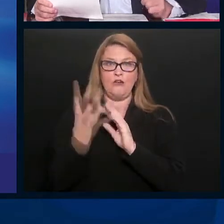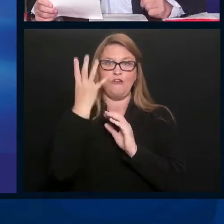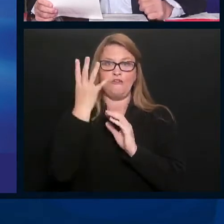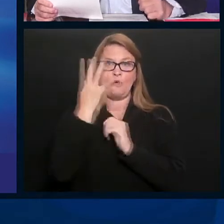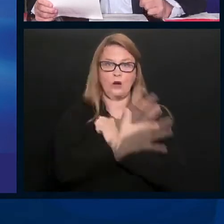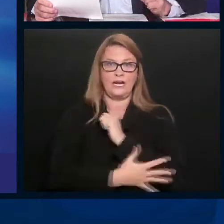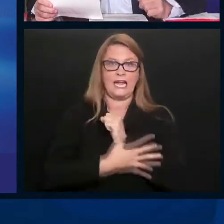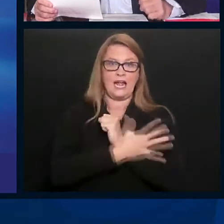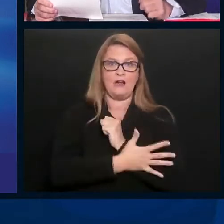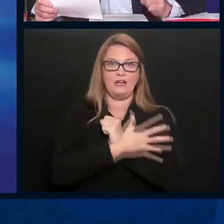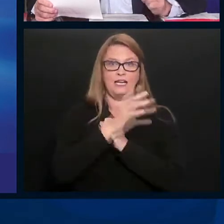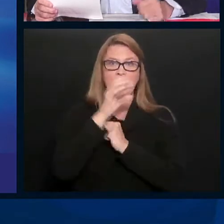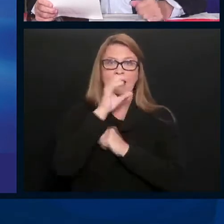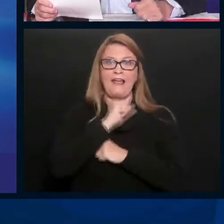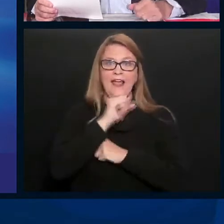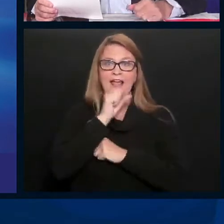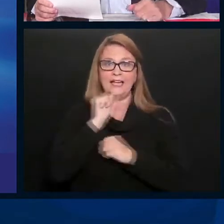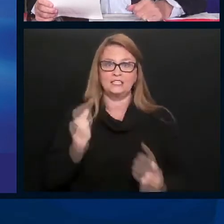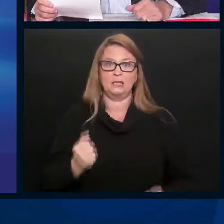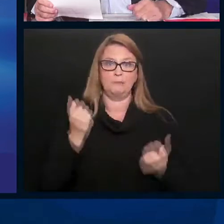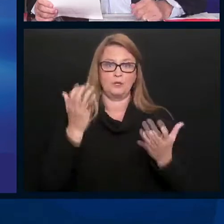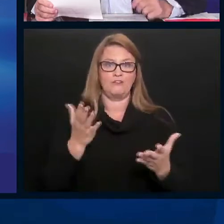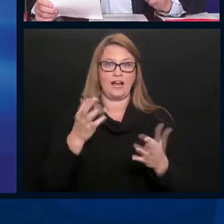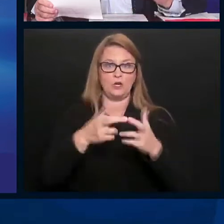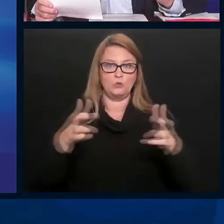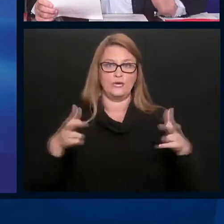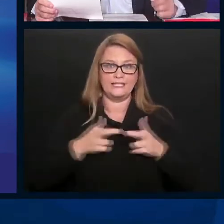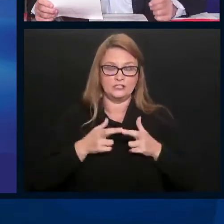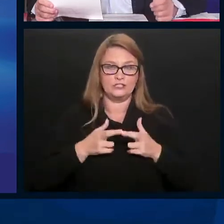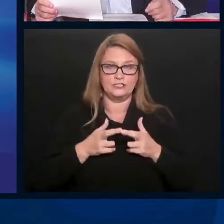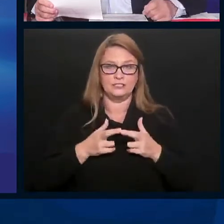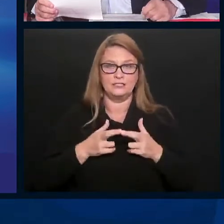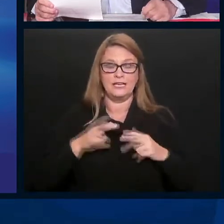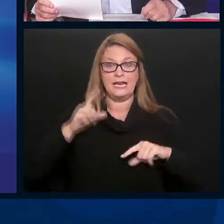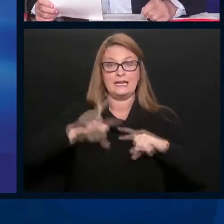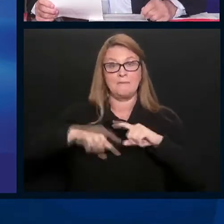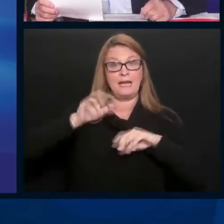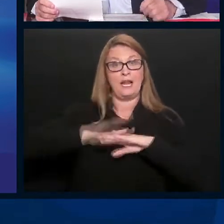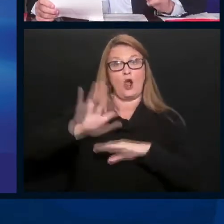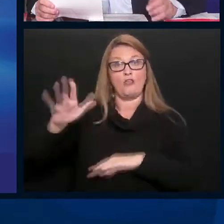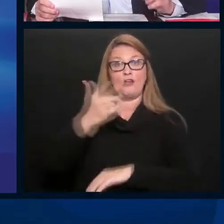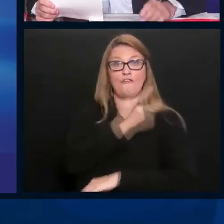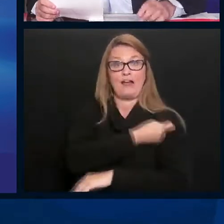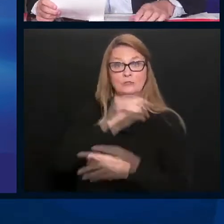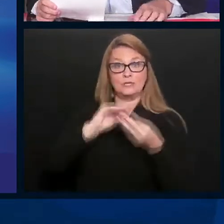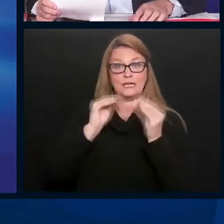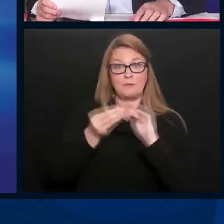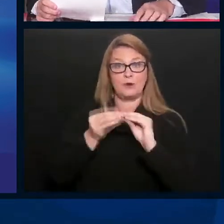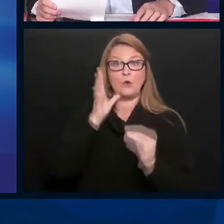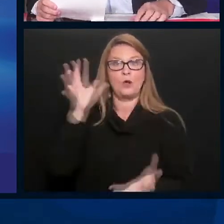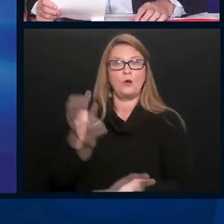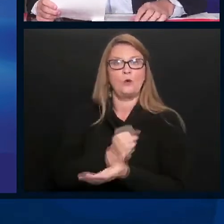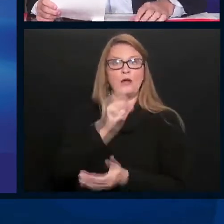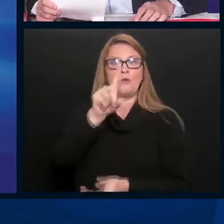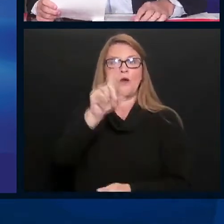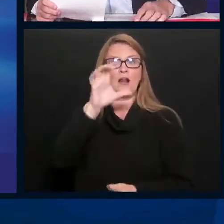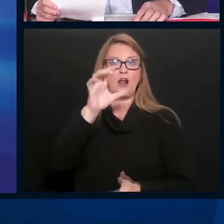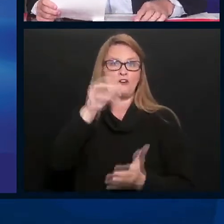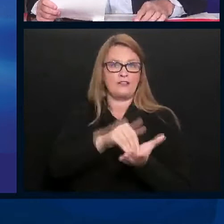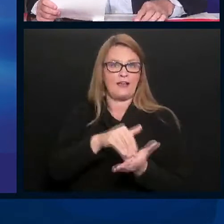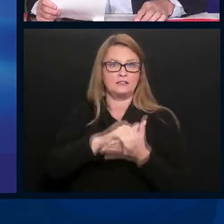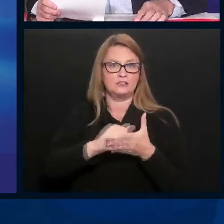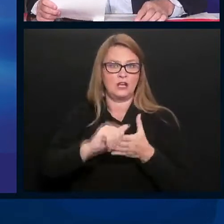county aging provider regions, based on vaccination rate, will win $100,000 for that senior